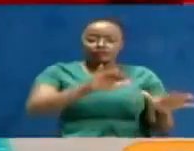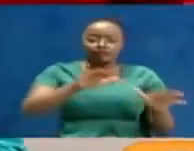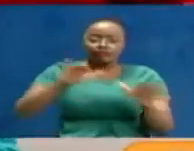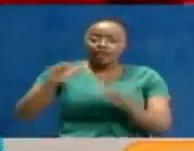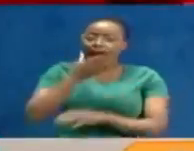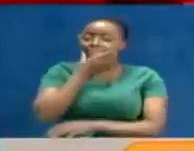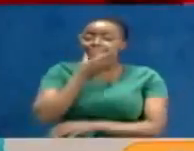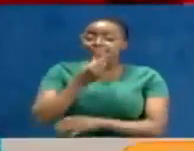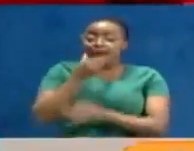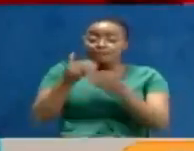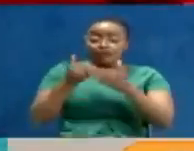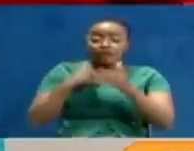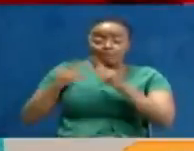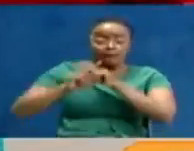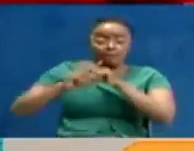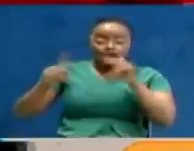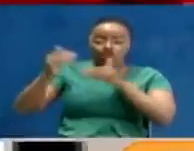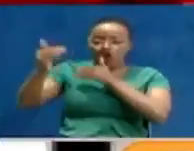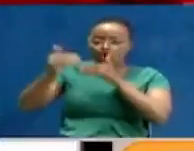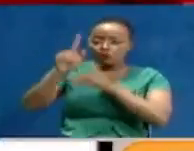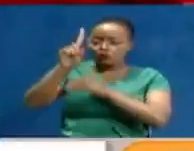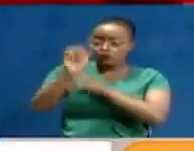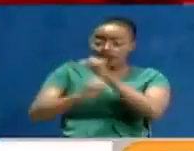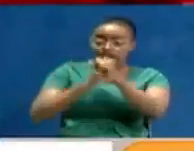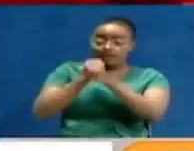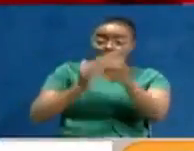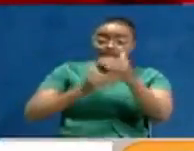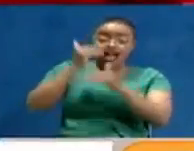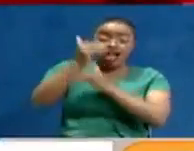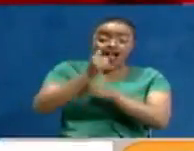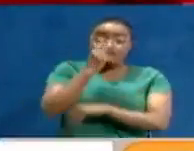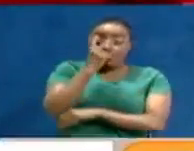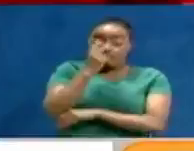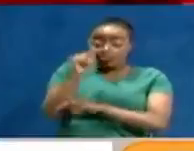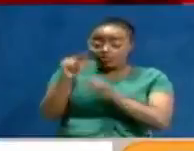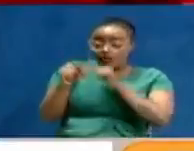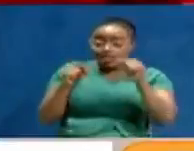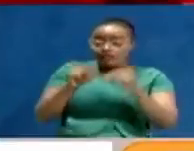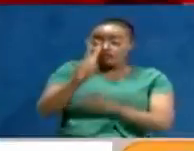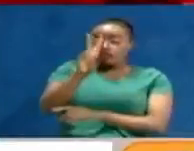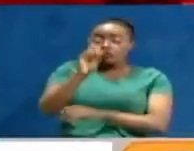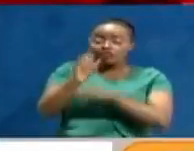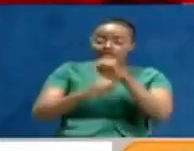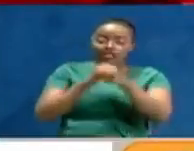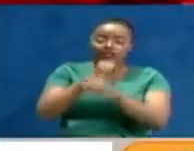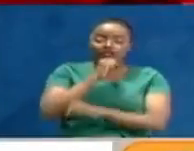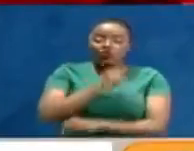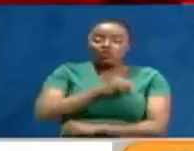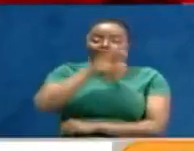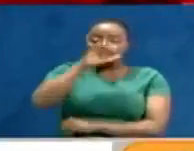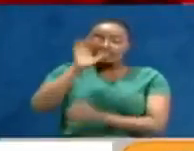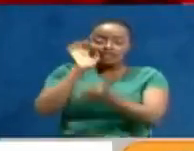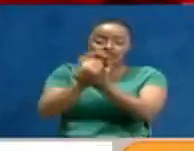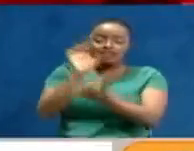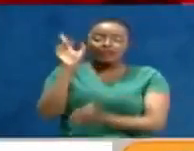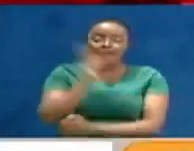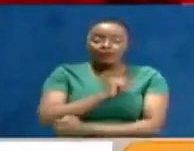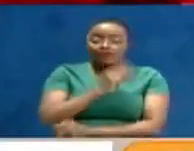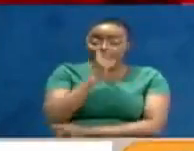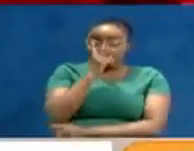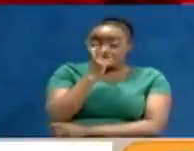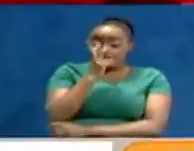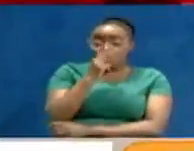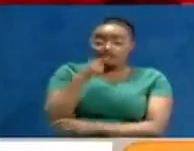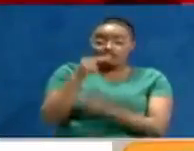Now, a man who has been on the run for nearly a year after allegedly killing his 20-year-old son has been arrested. The